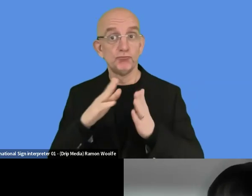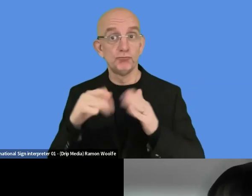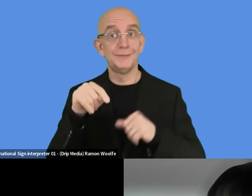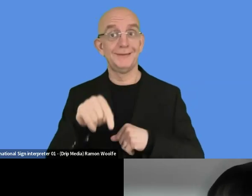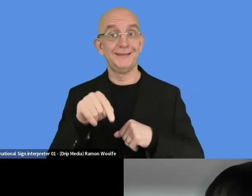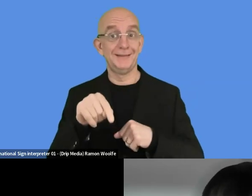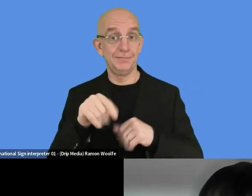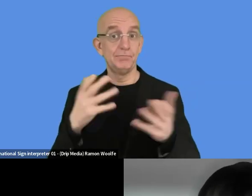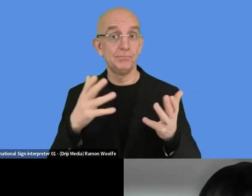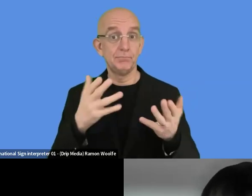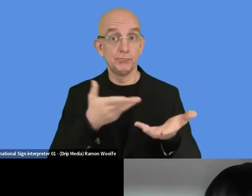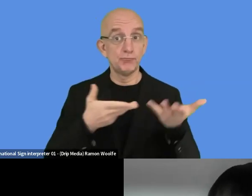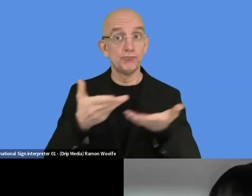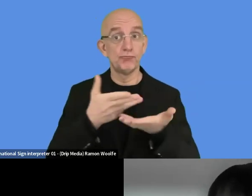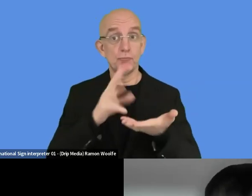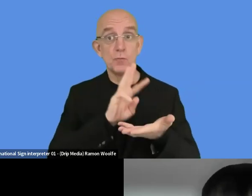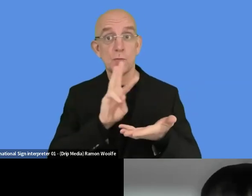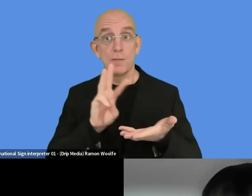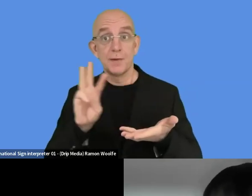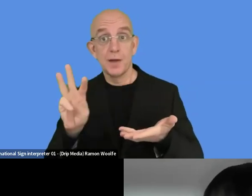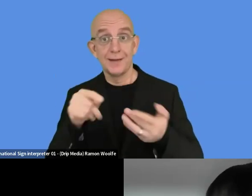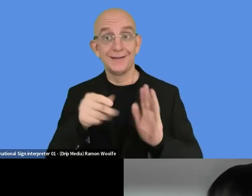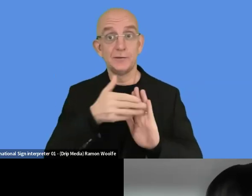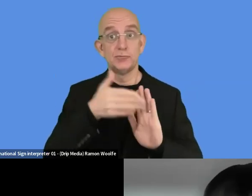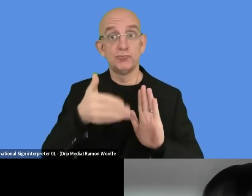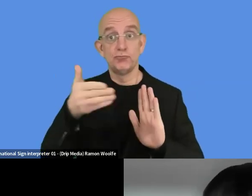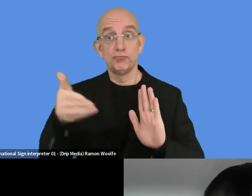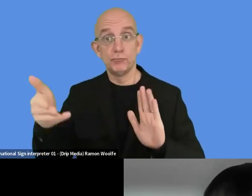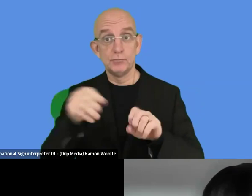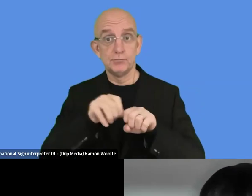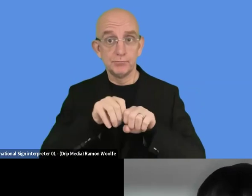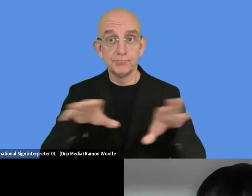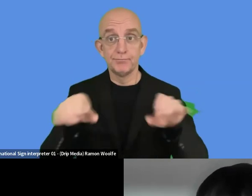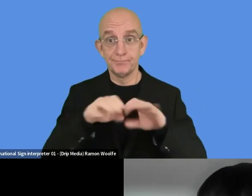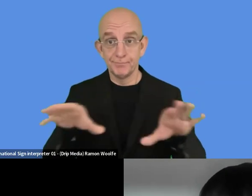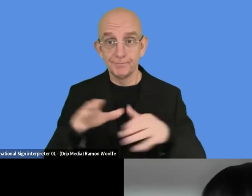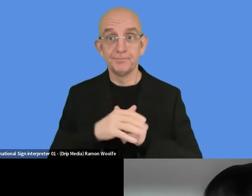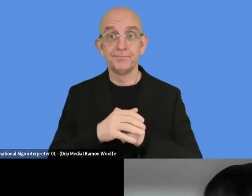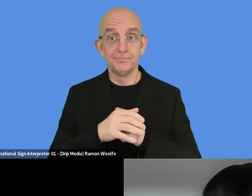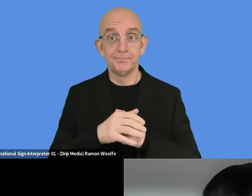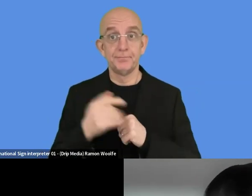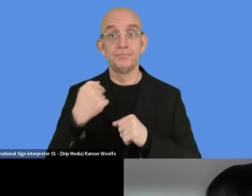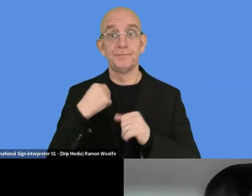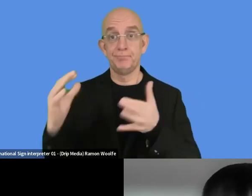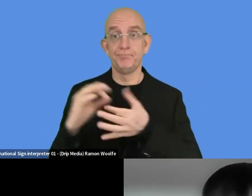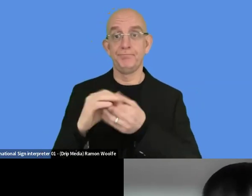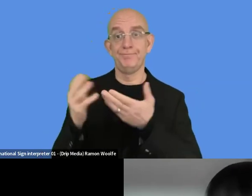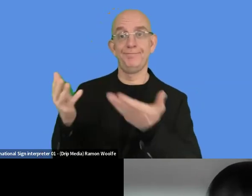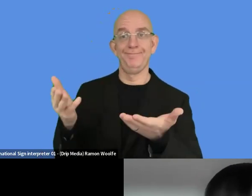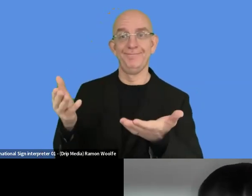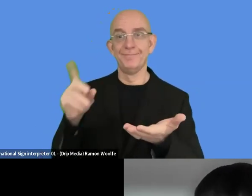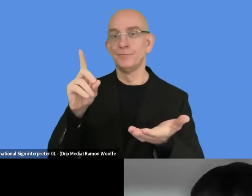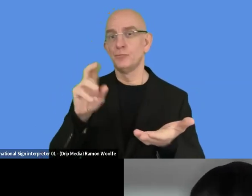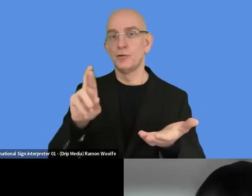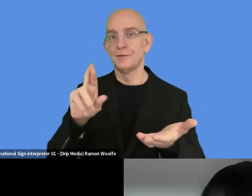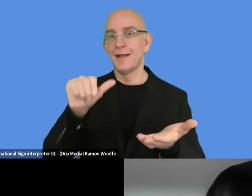be broadcasted to all of you. And I'm, of course, joined by Dr. Anthony, who will be our main